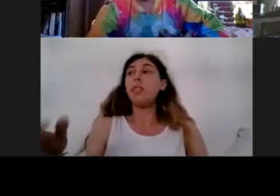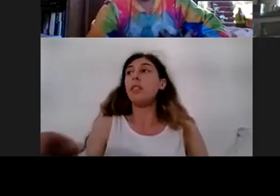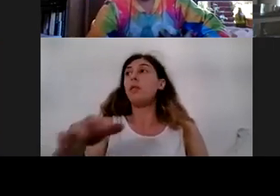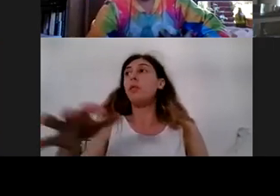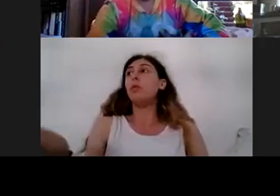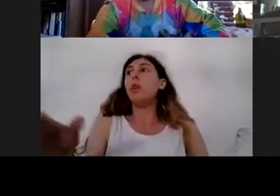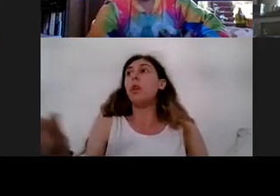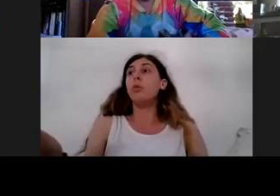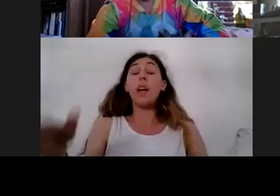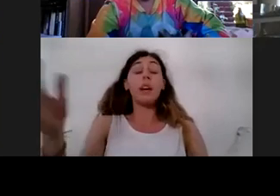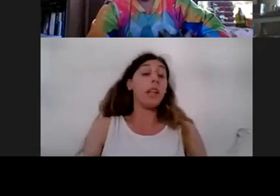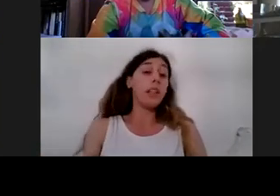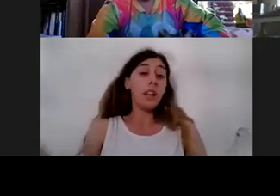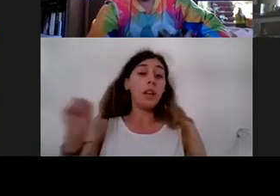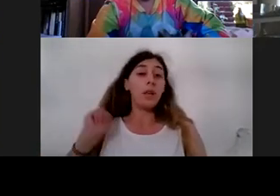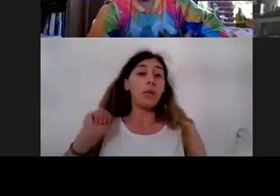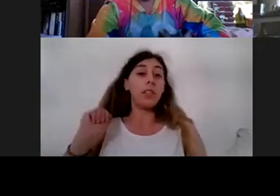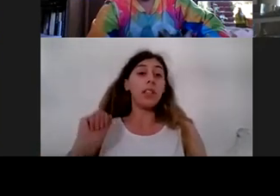undertook,